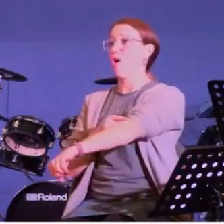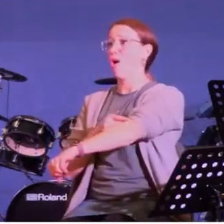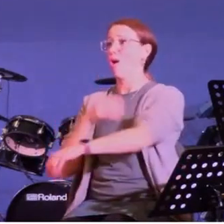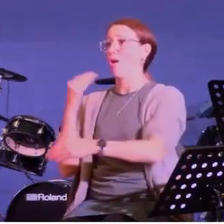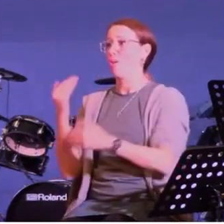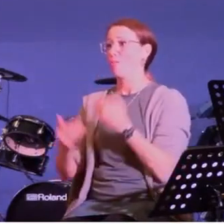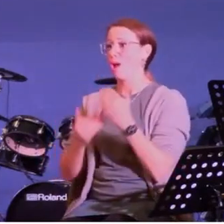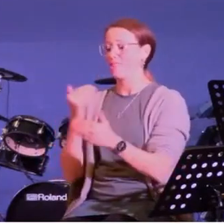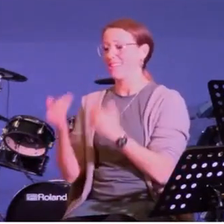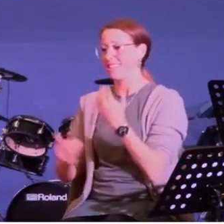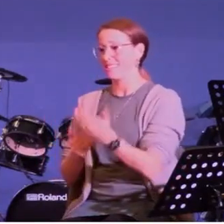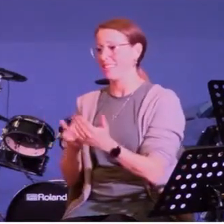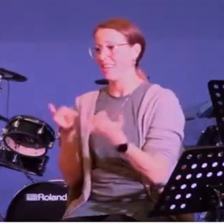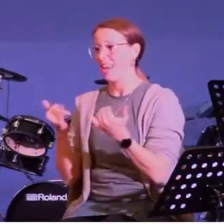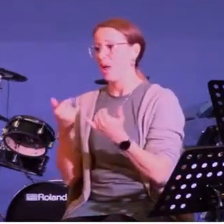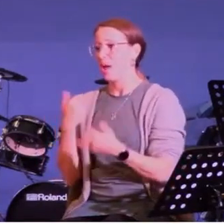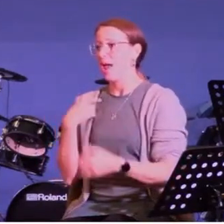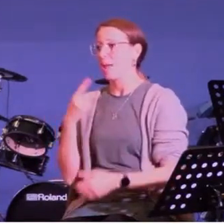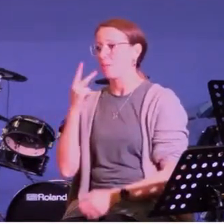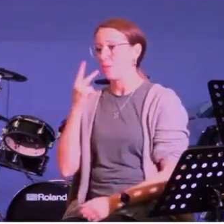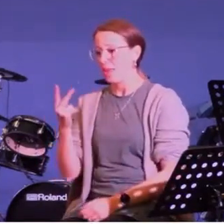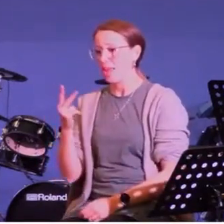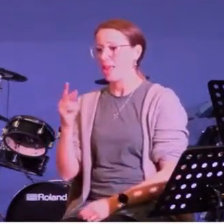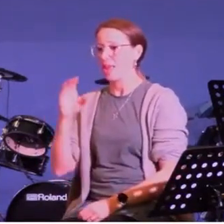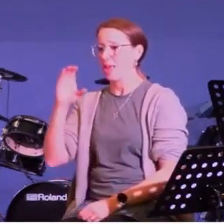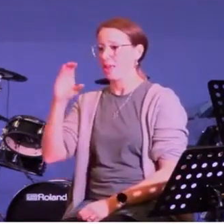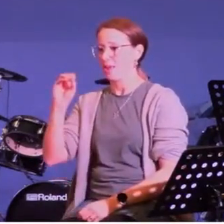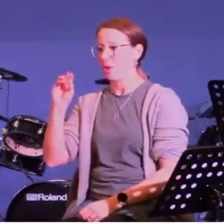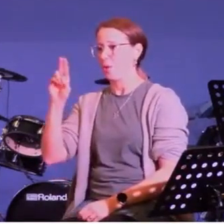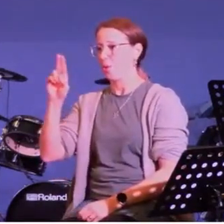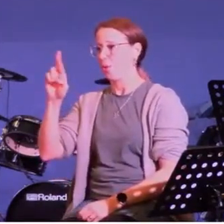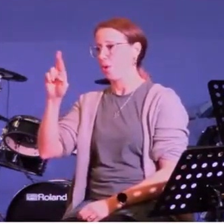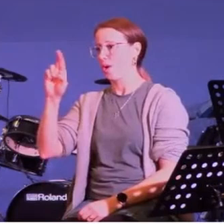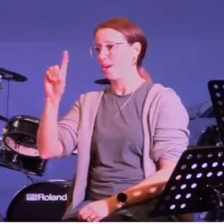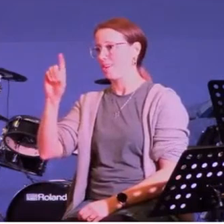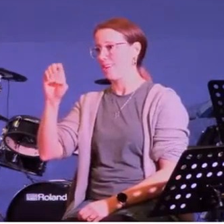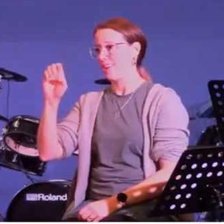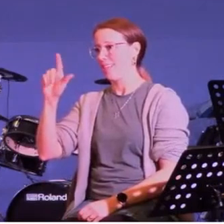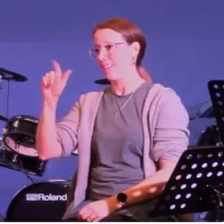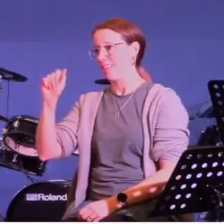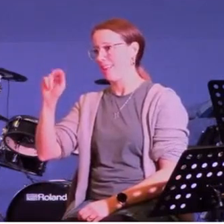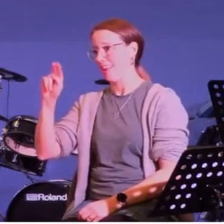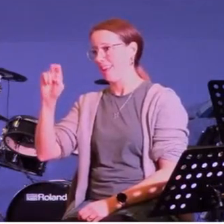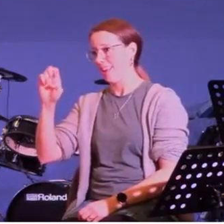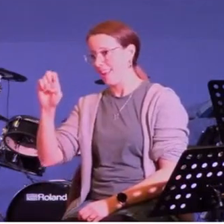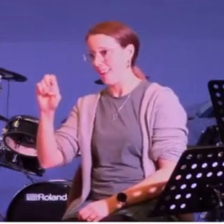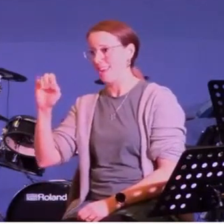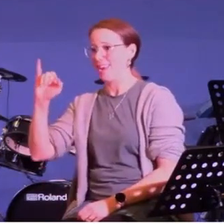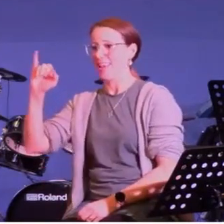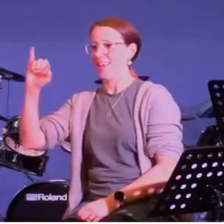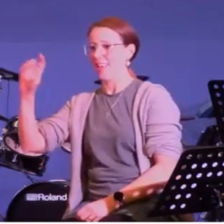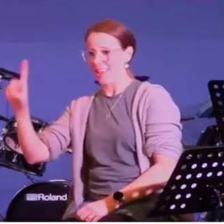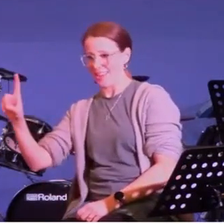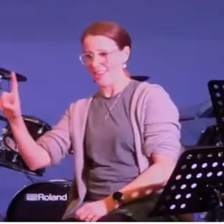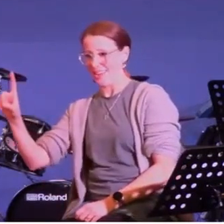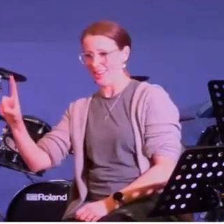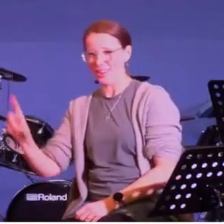Coeur d'Alene, Idaho. In the mix was Maine, Oklahoma, Kansas, Texas,